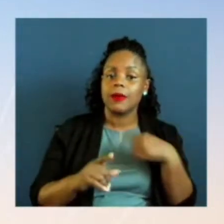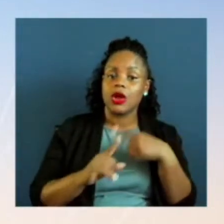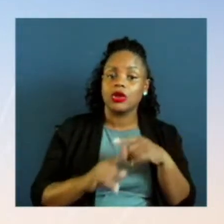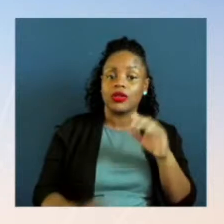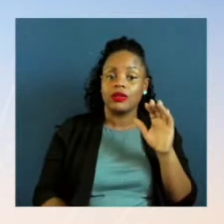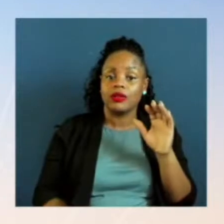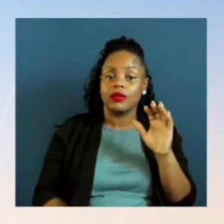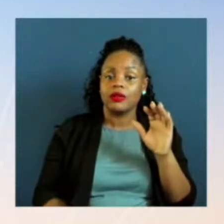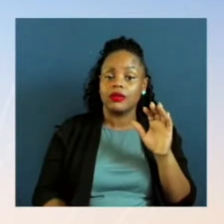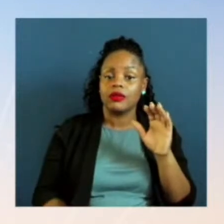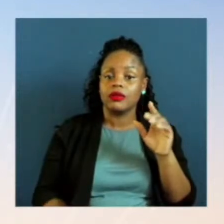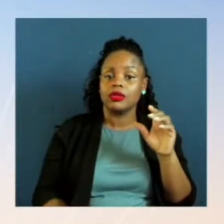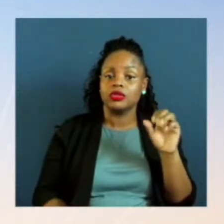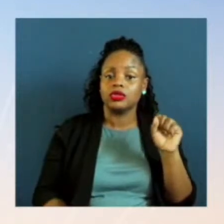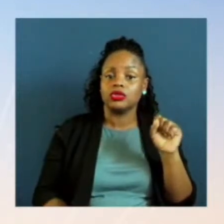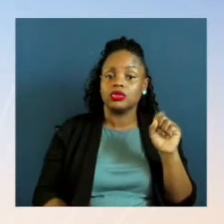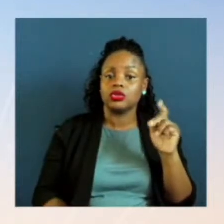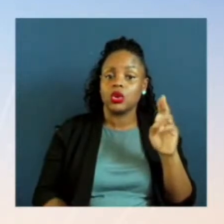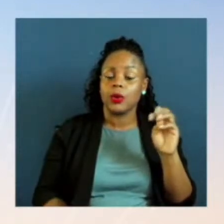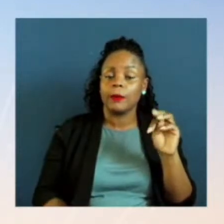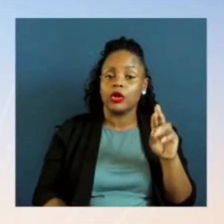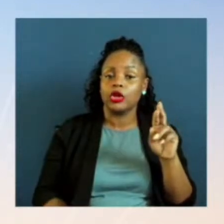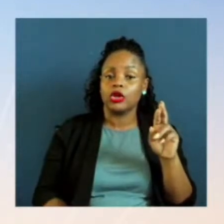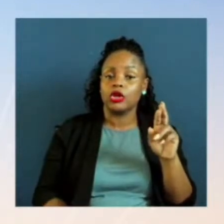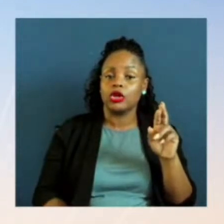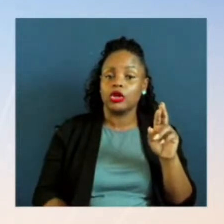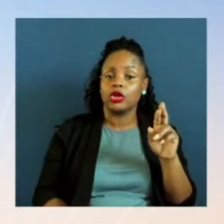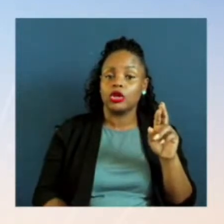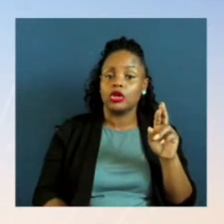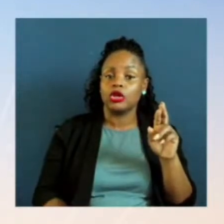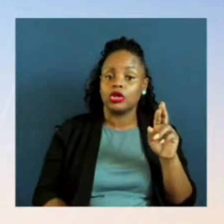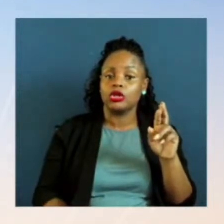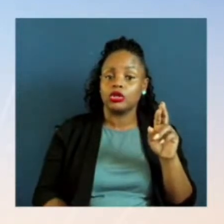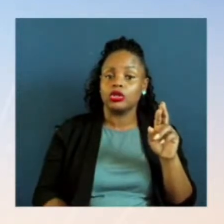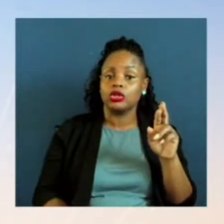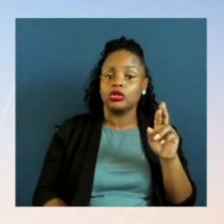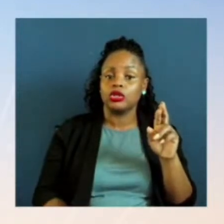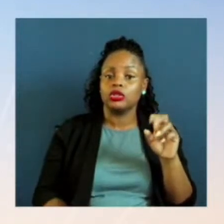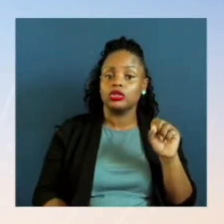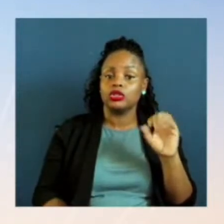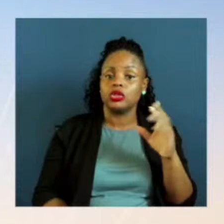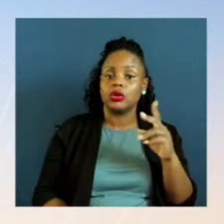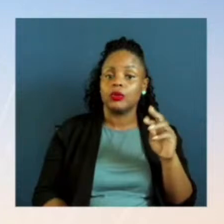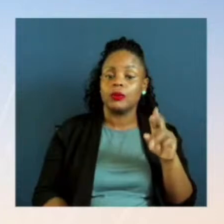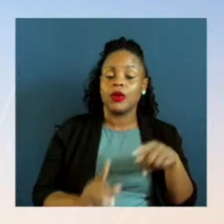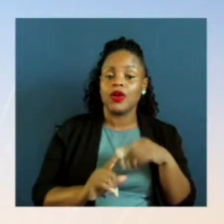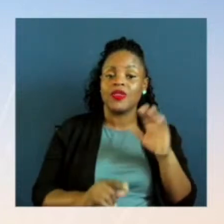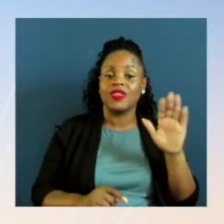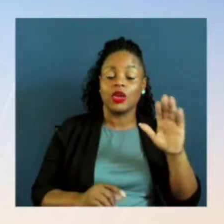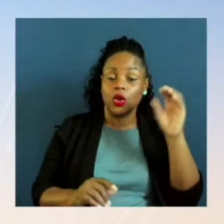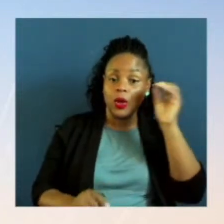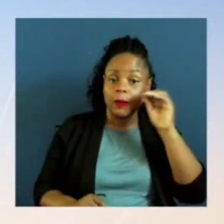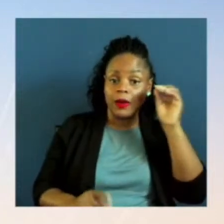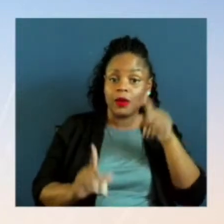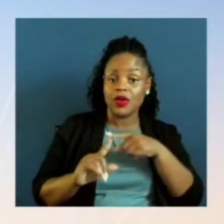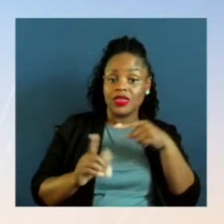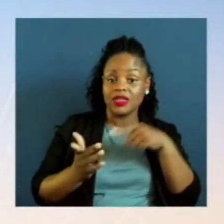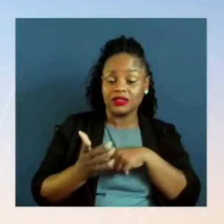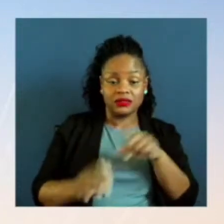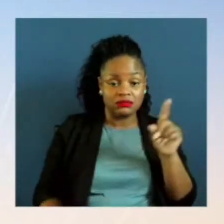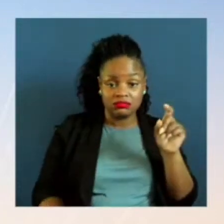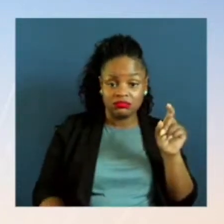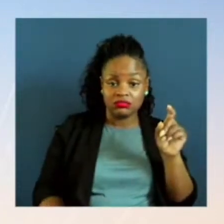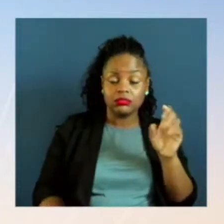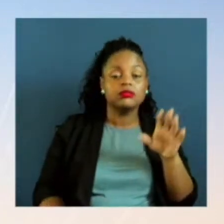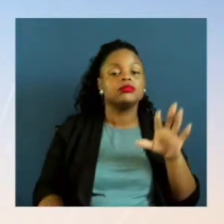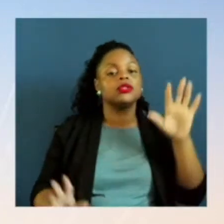abortion rights? He does intend to talk with them about this. I can't tell you exactly when that will be, but he has every intention to do that. I